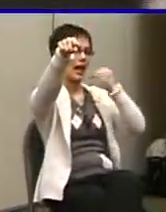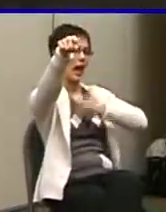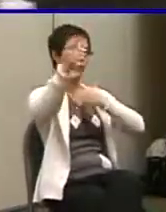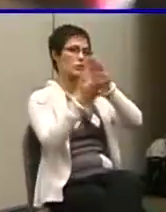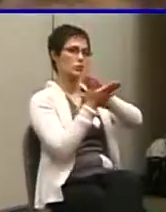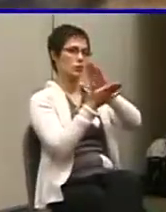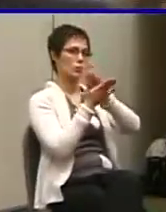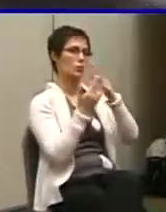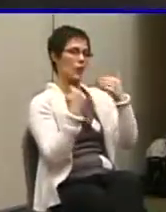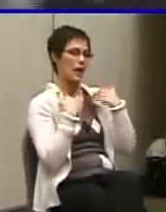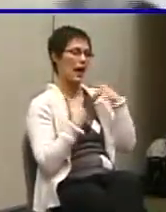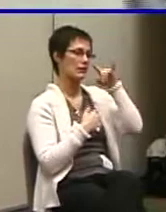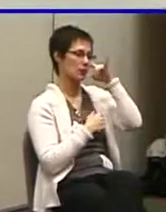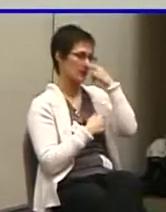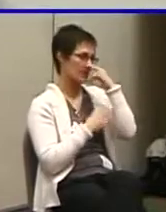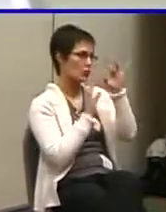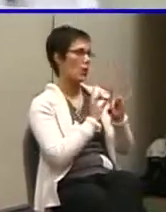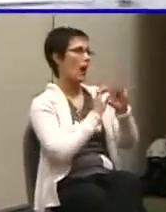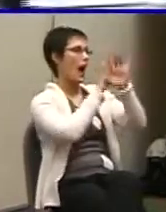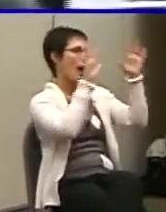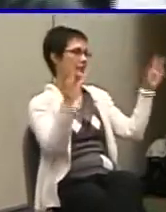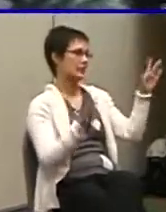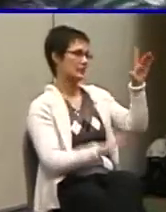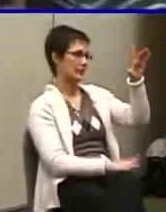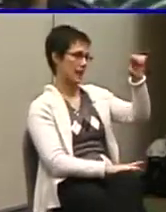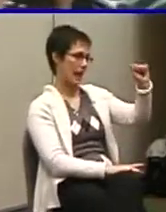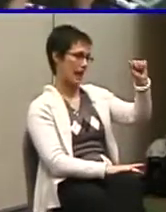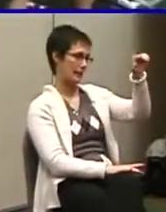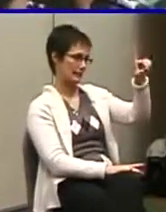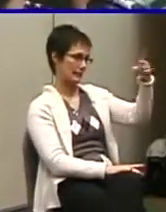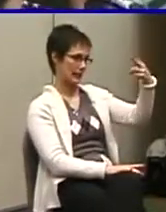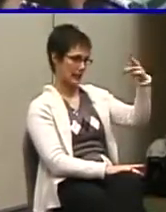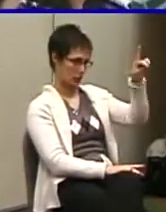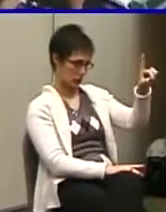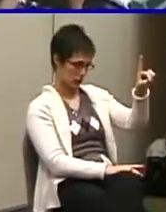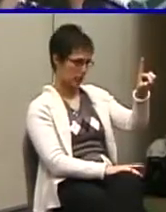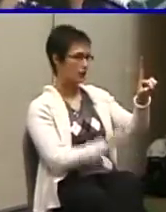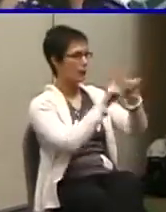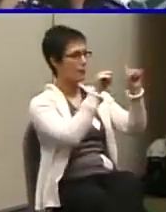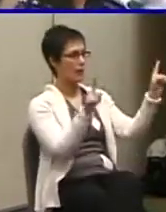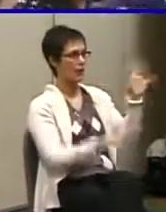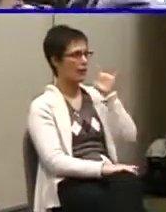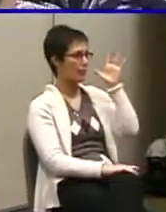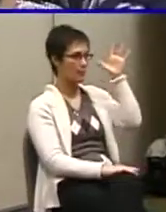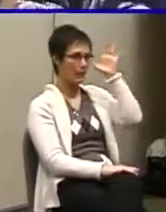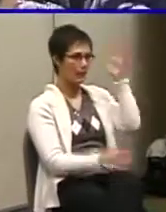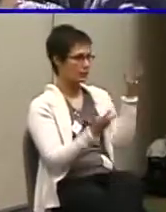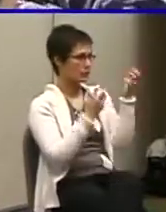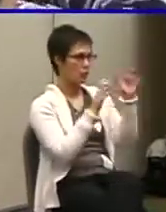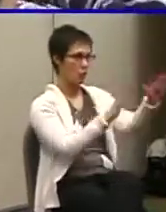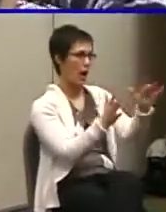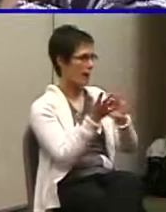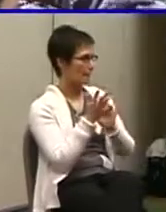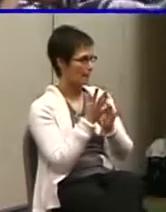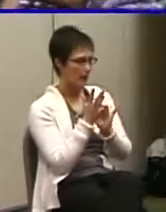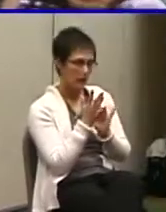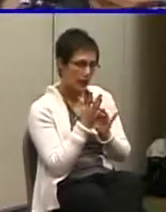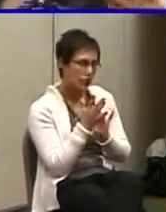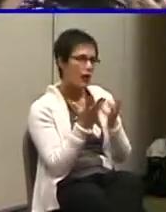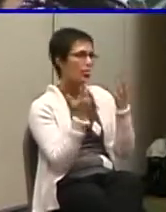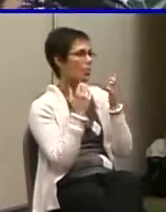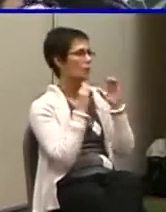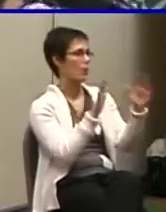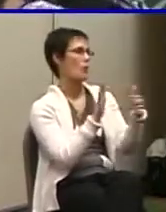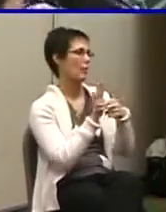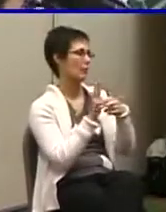are obviously ADHD, and the parents don't want their kids medicated or they don't want them